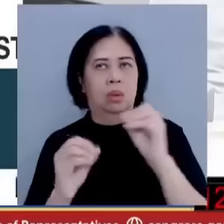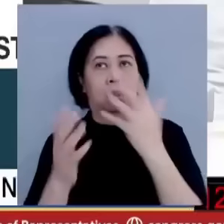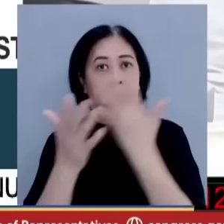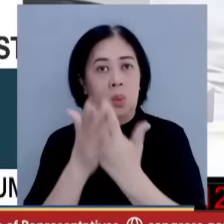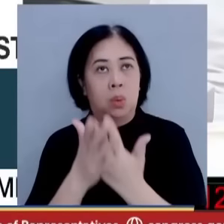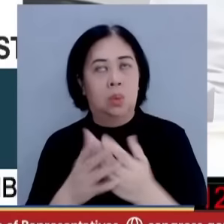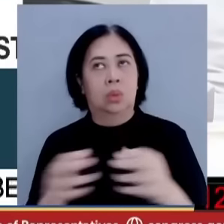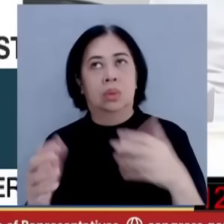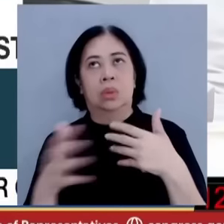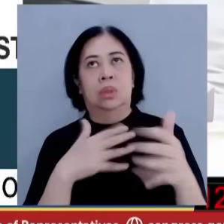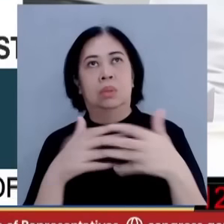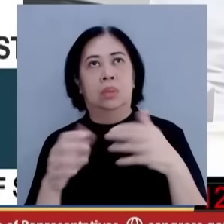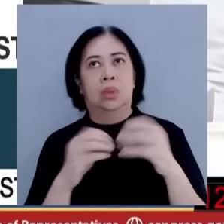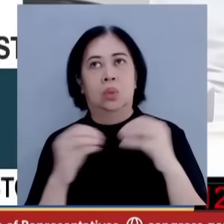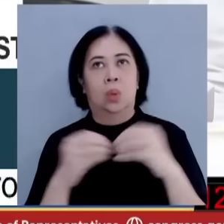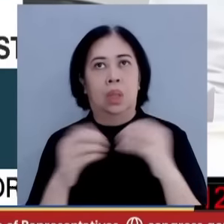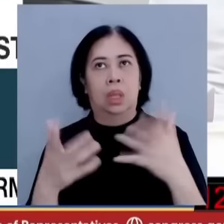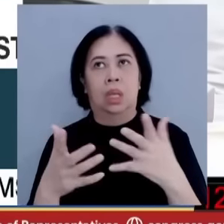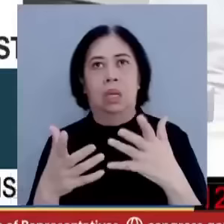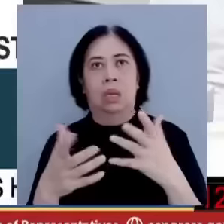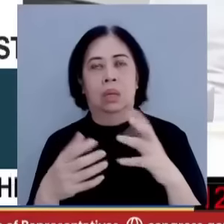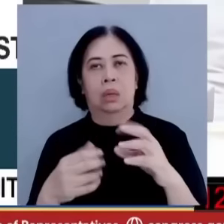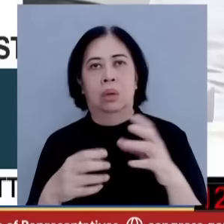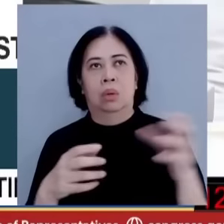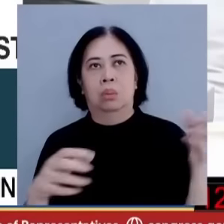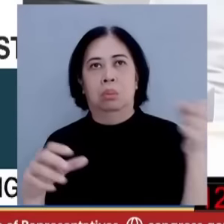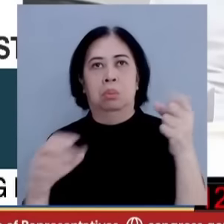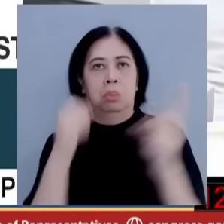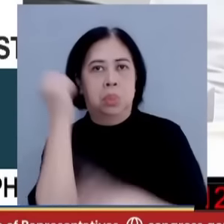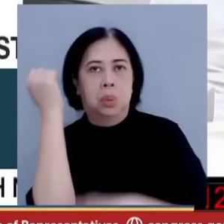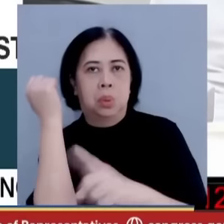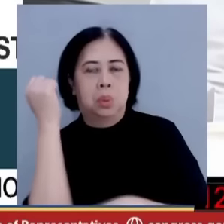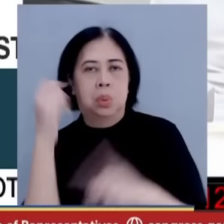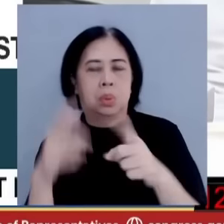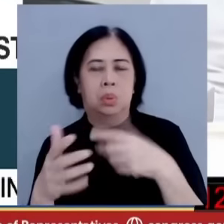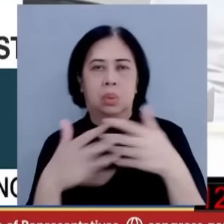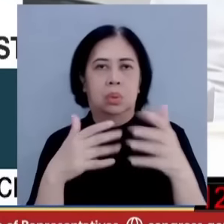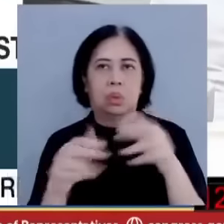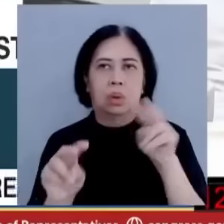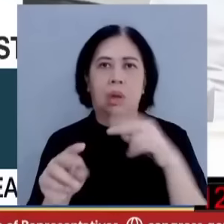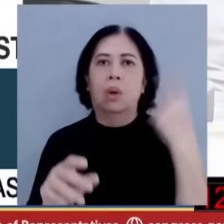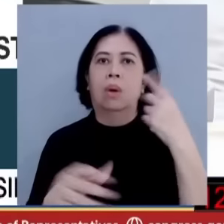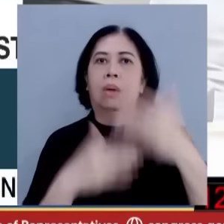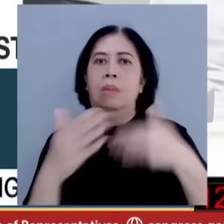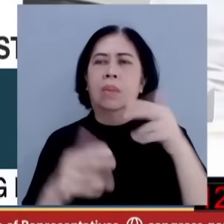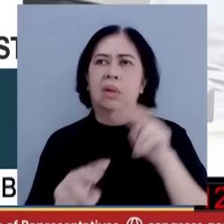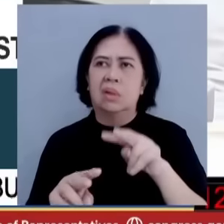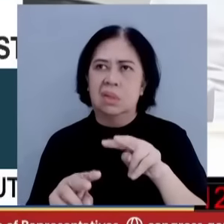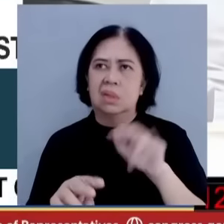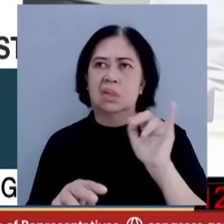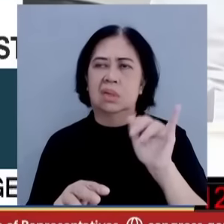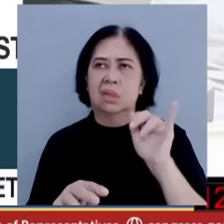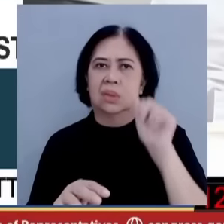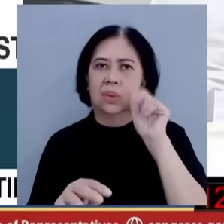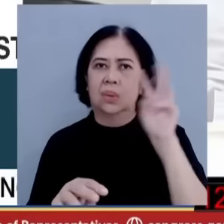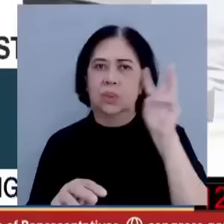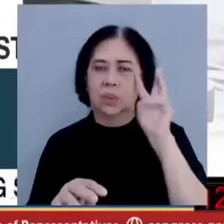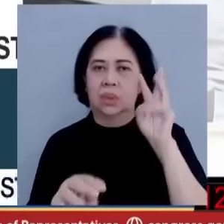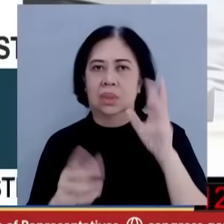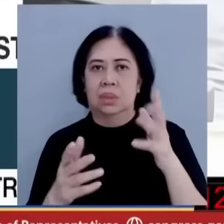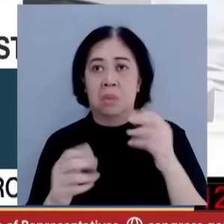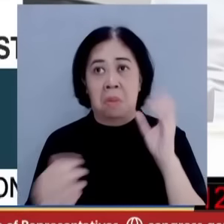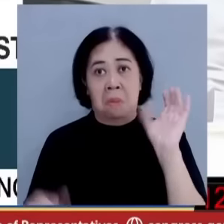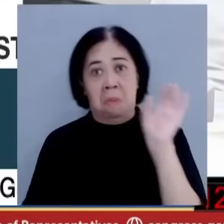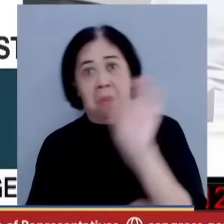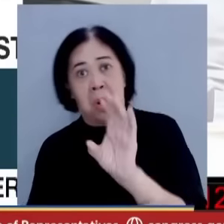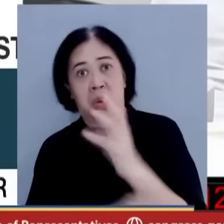the legal gobbledygook against the person, no? Because baka iba pa yung maging epekto kung ganun na gawin mo,